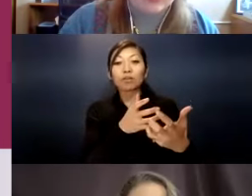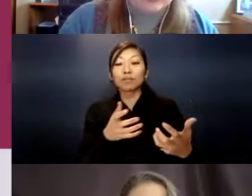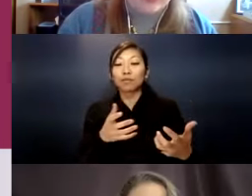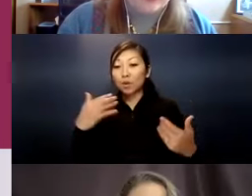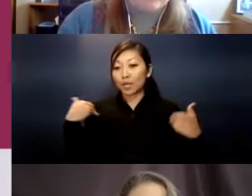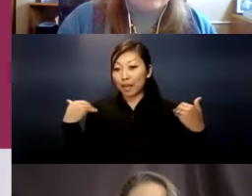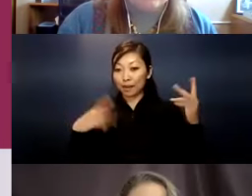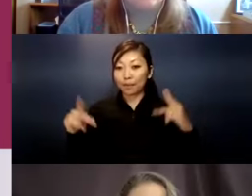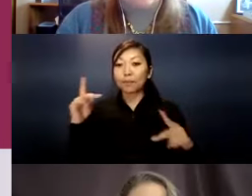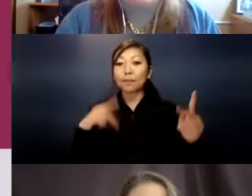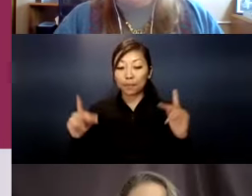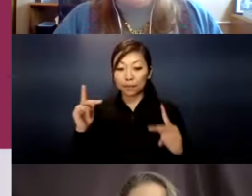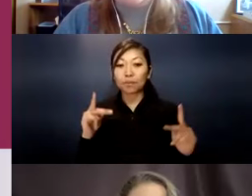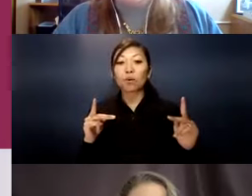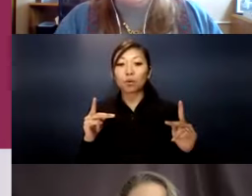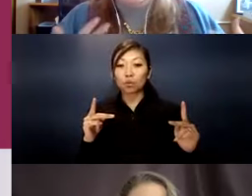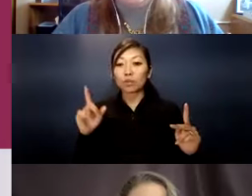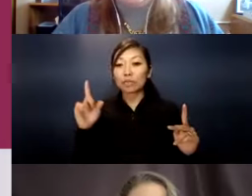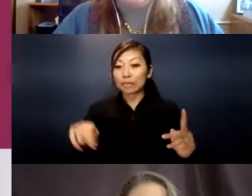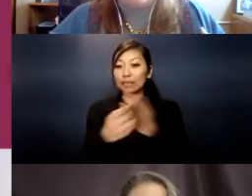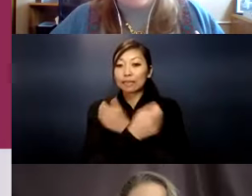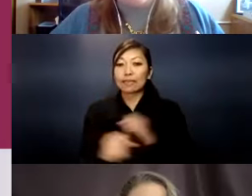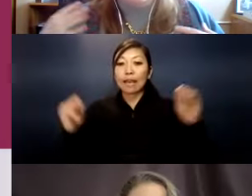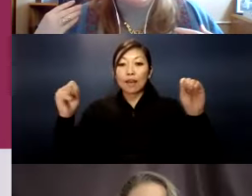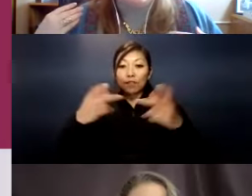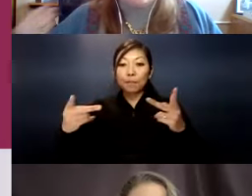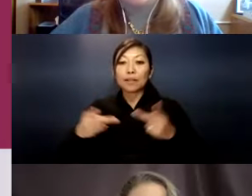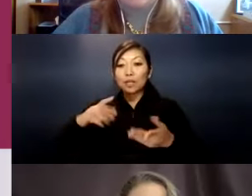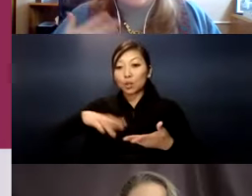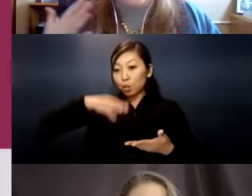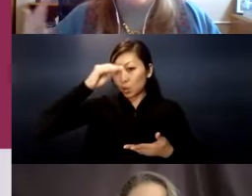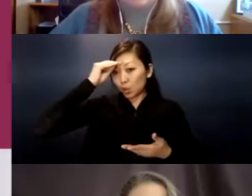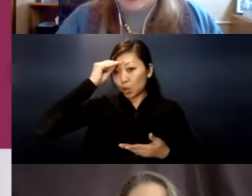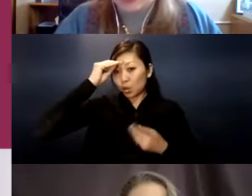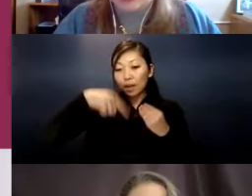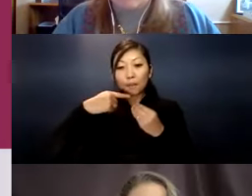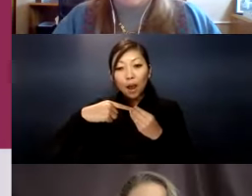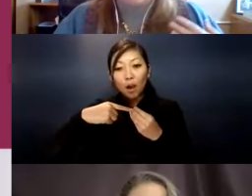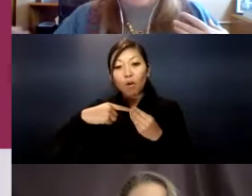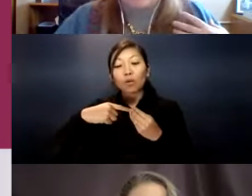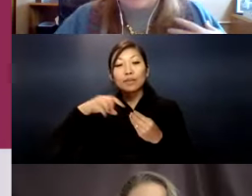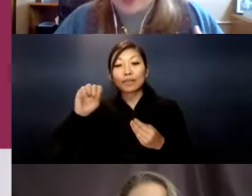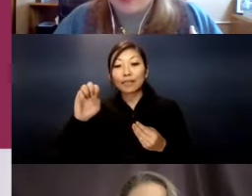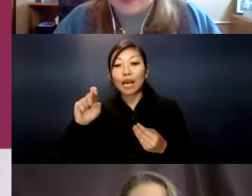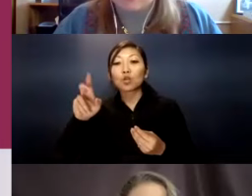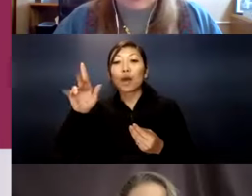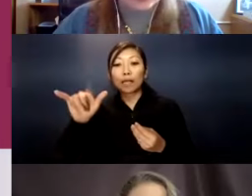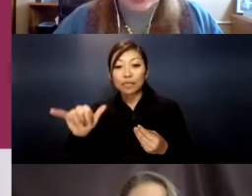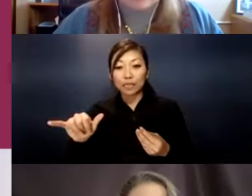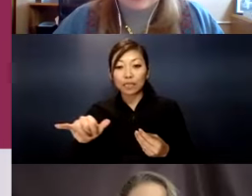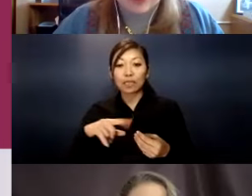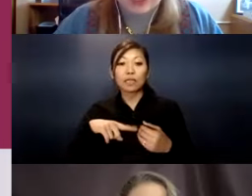people who need a safe place to learn about sexuality and relationships and